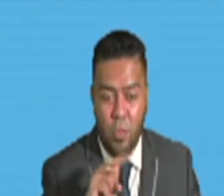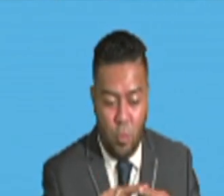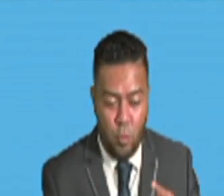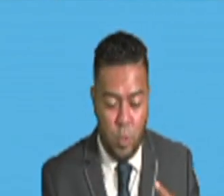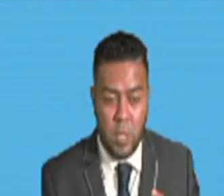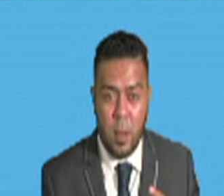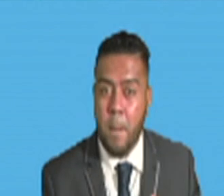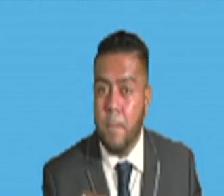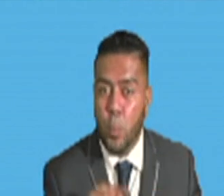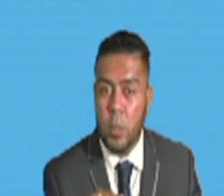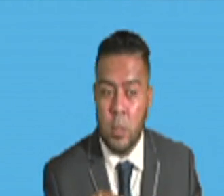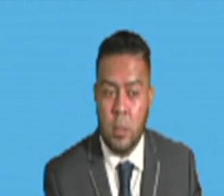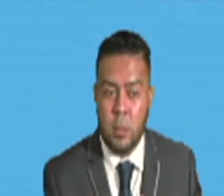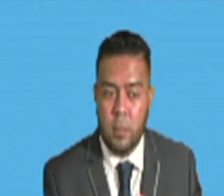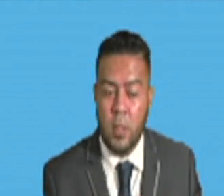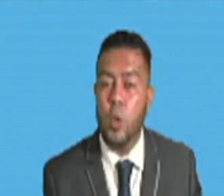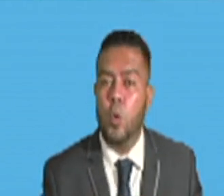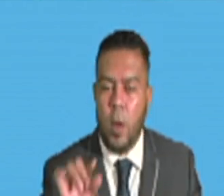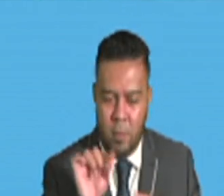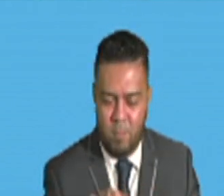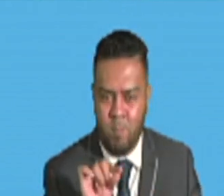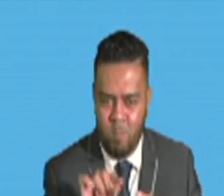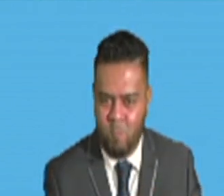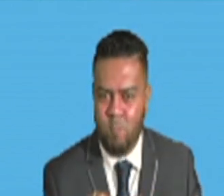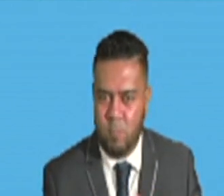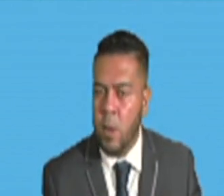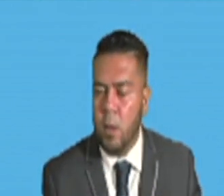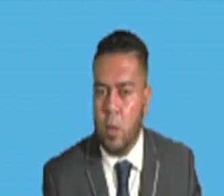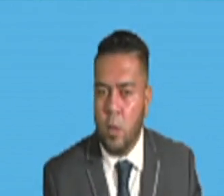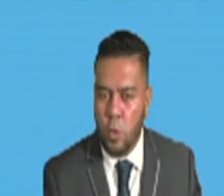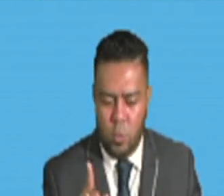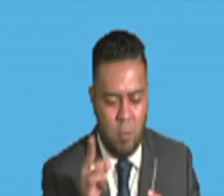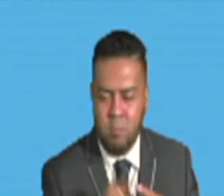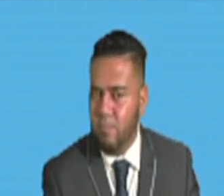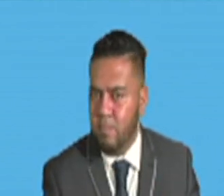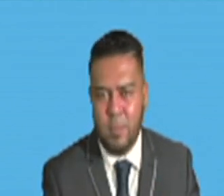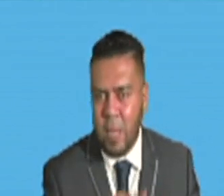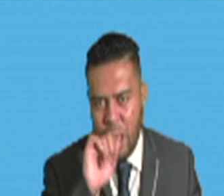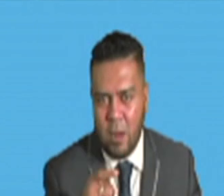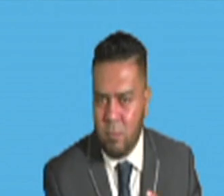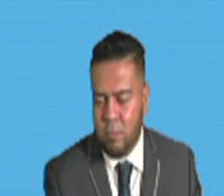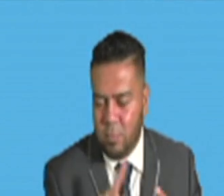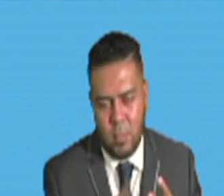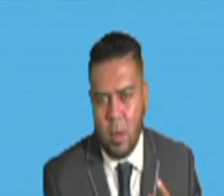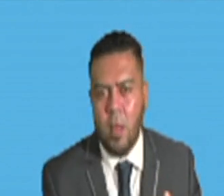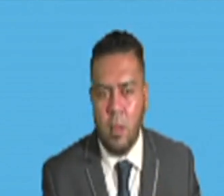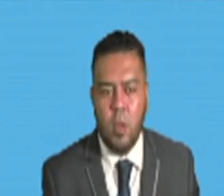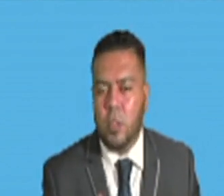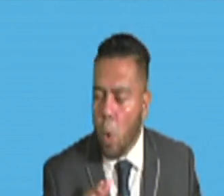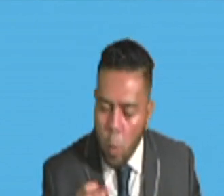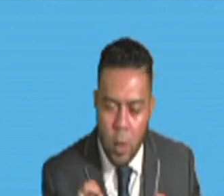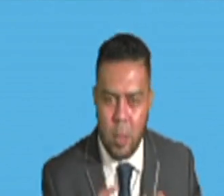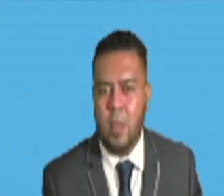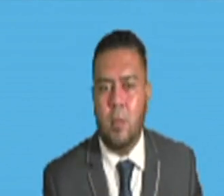Honourable Nawaikula raised, you addressed them head on. You pointed out that there is no issue of sub